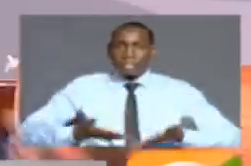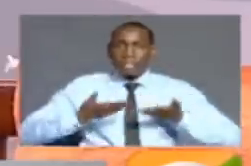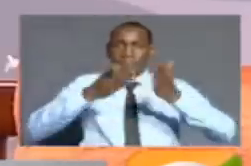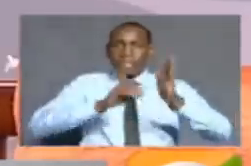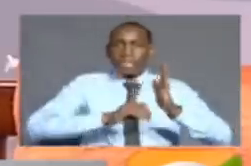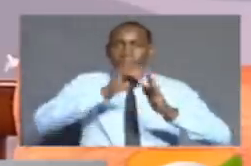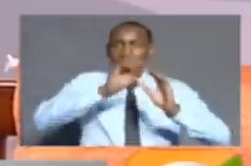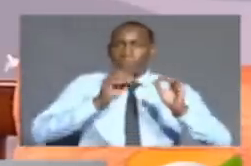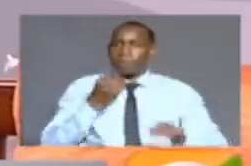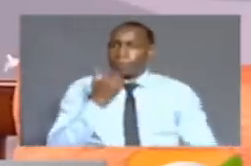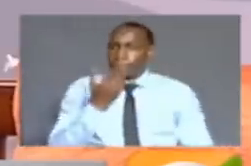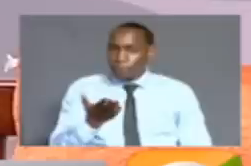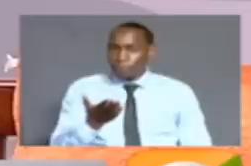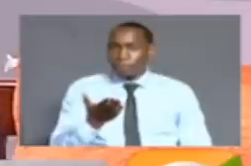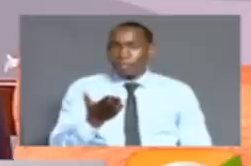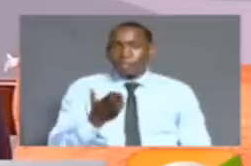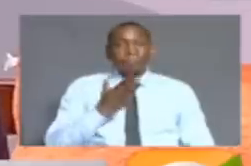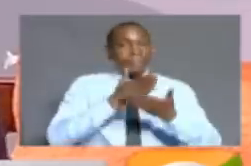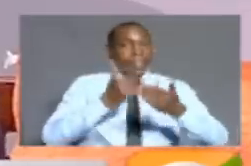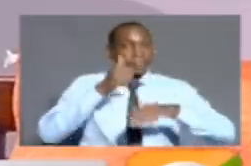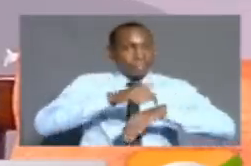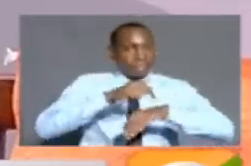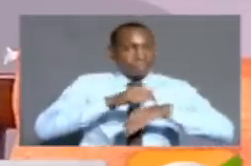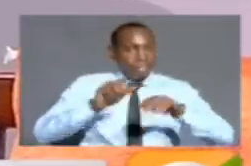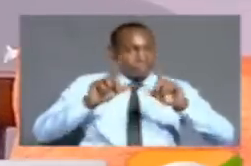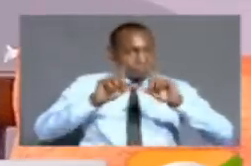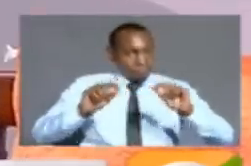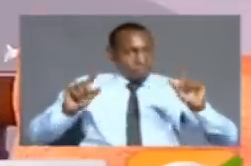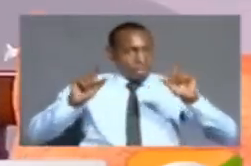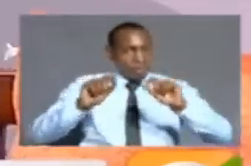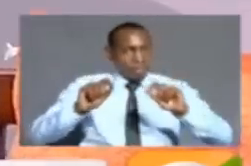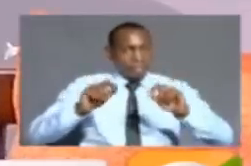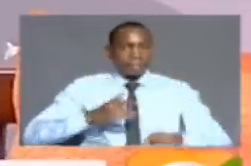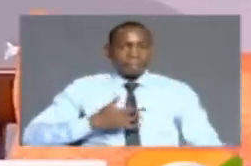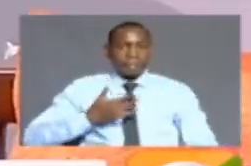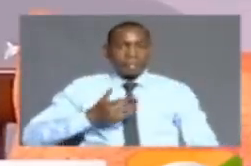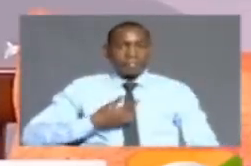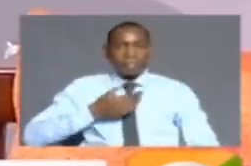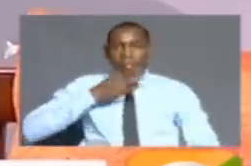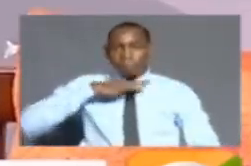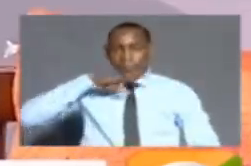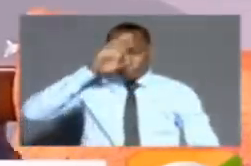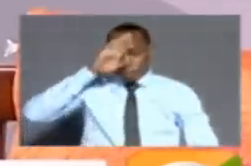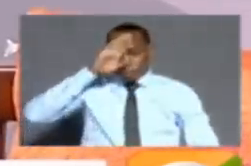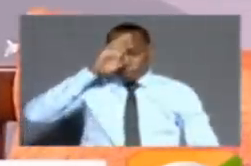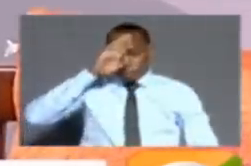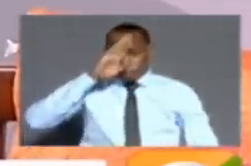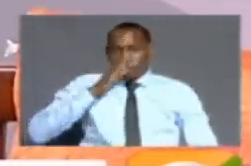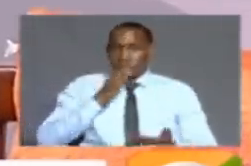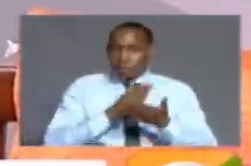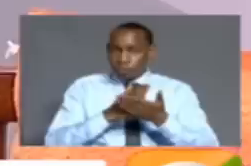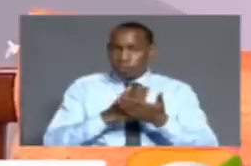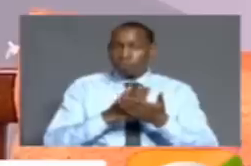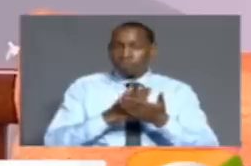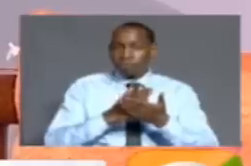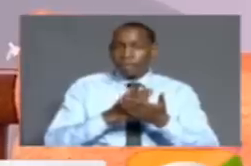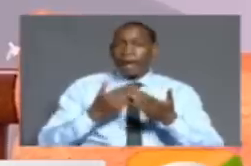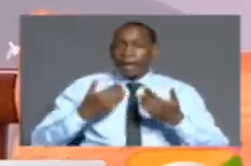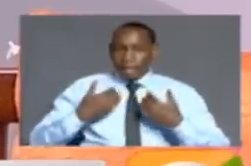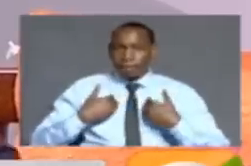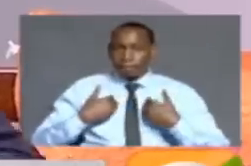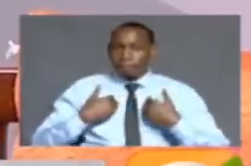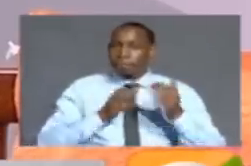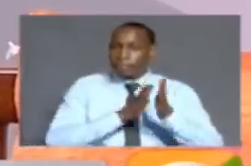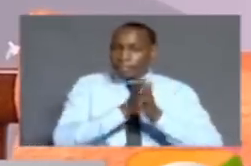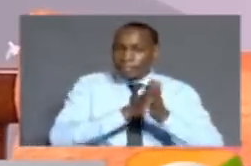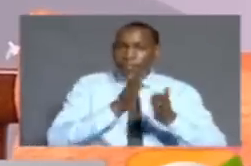you've not brought anything. Mm. So that sometimes puts us down, and you just feel like, you know, I just wish. It's a calling for me, and